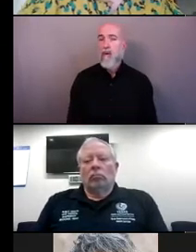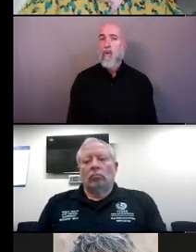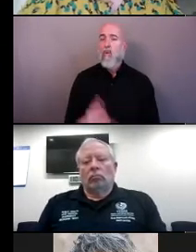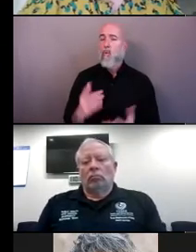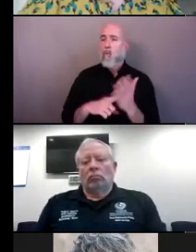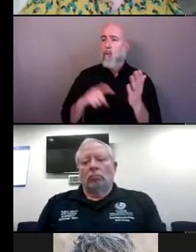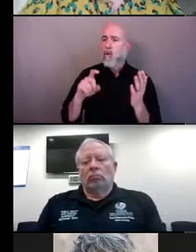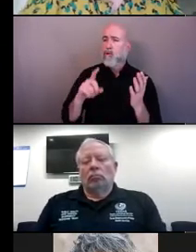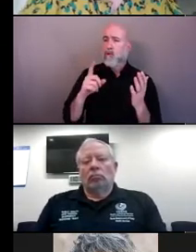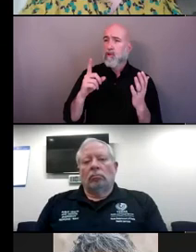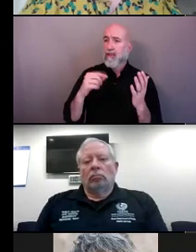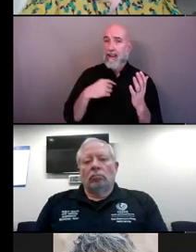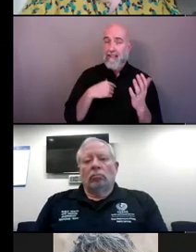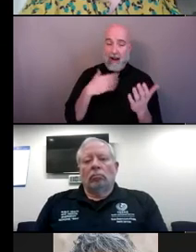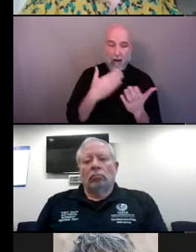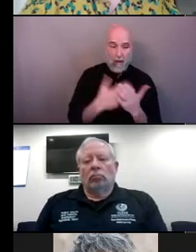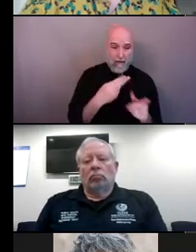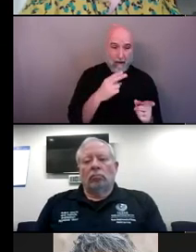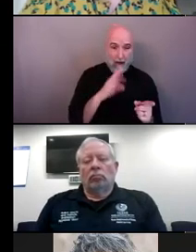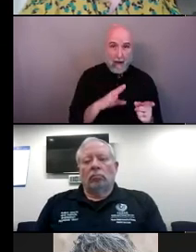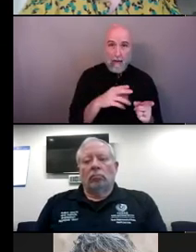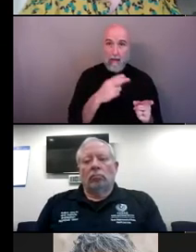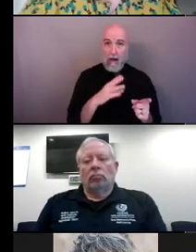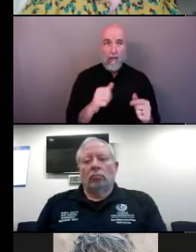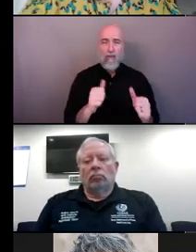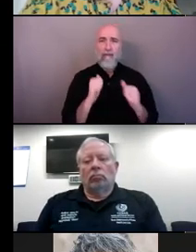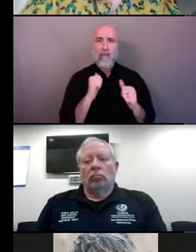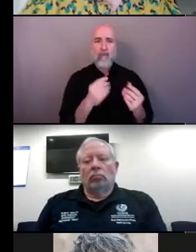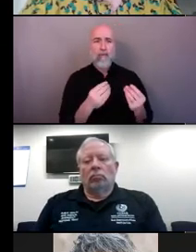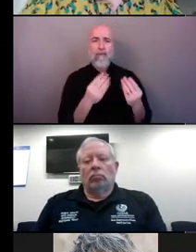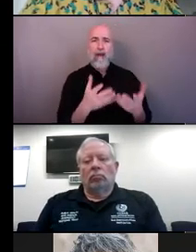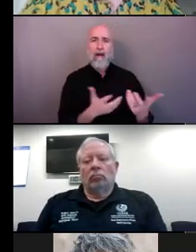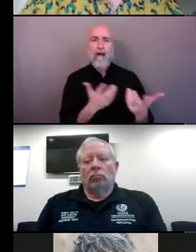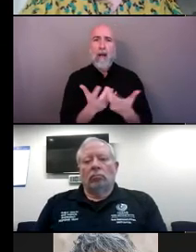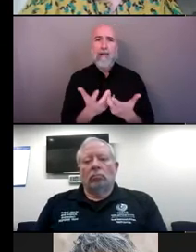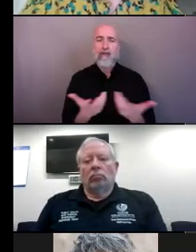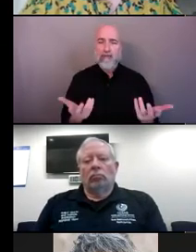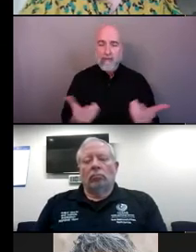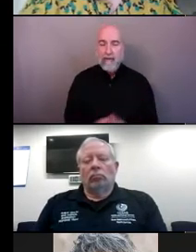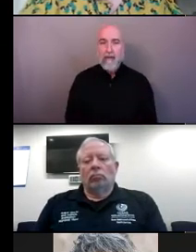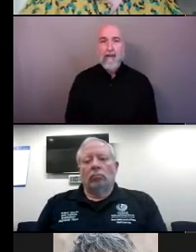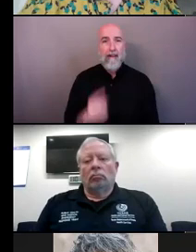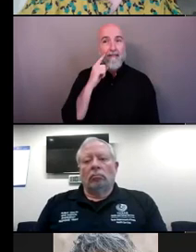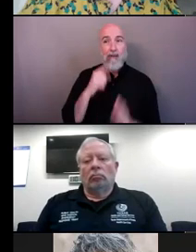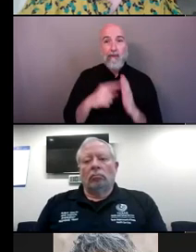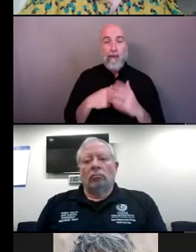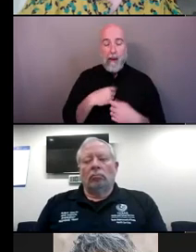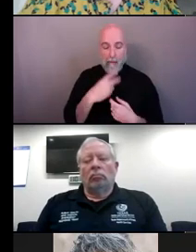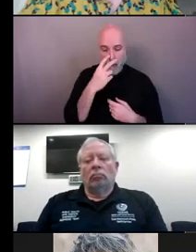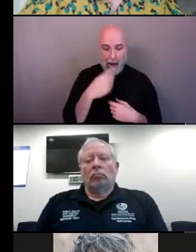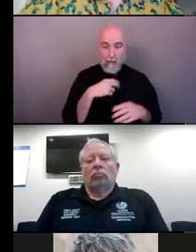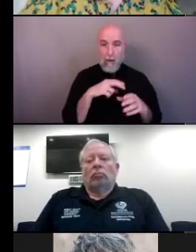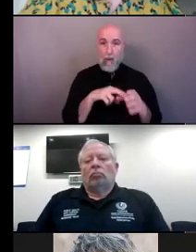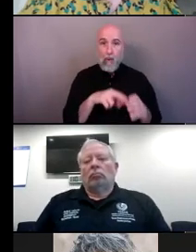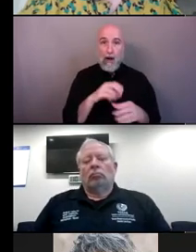if they arrive at a vaccine hub and the hub refuses to provide an accommodation? For example, if you're blind and using a ride share, so